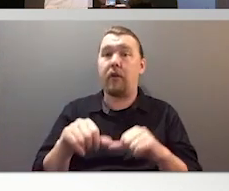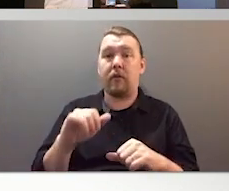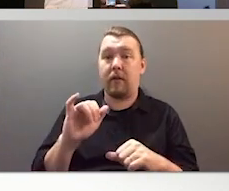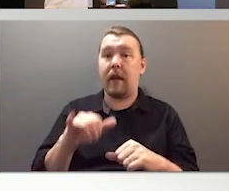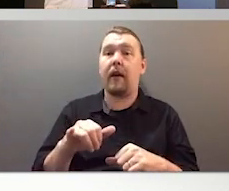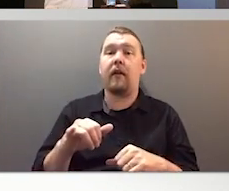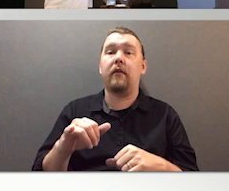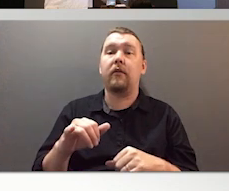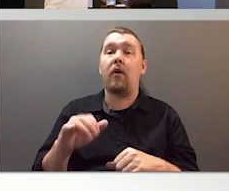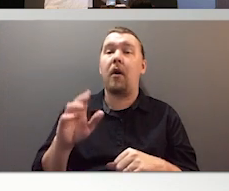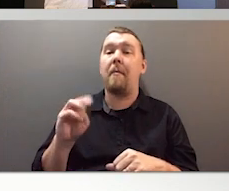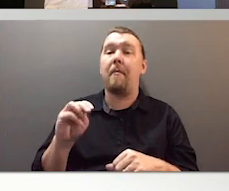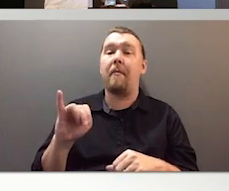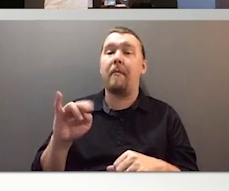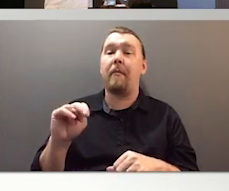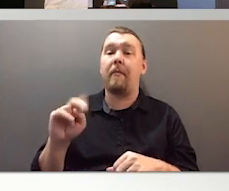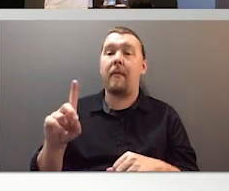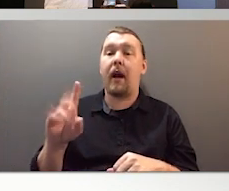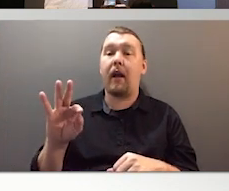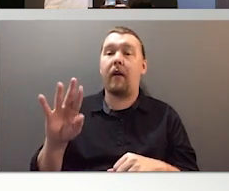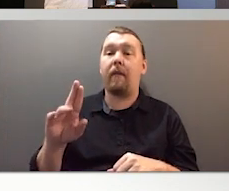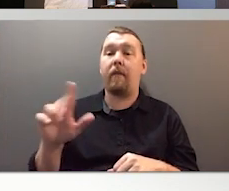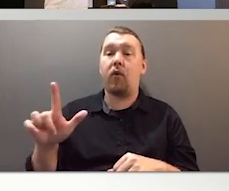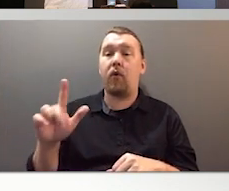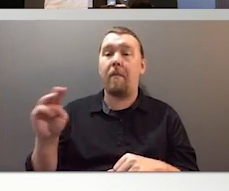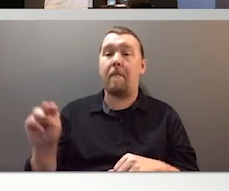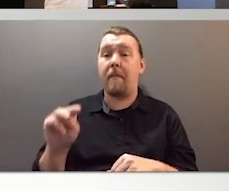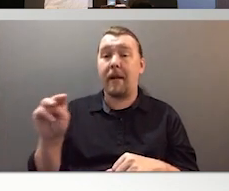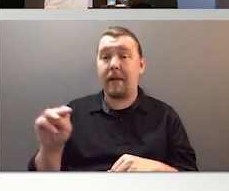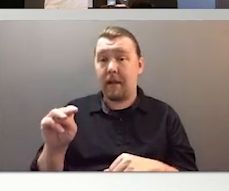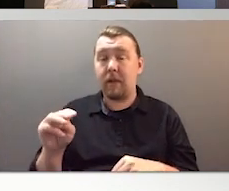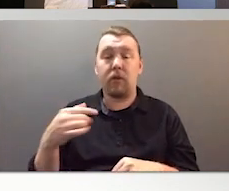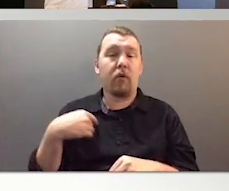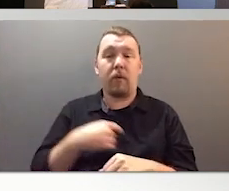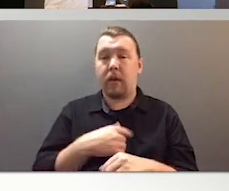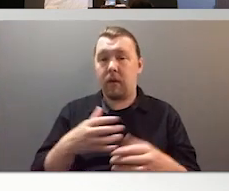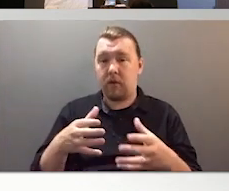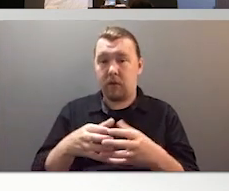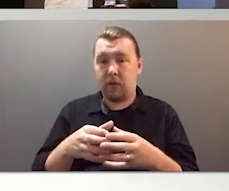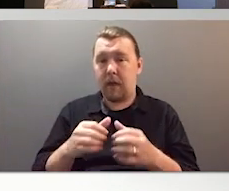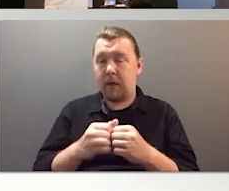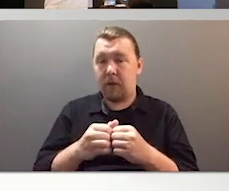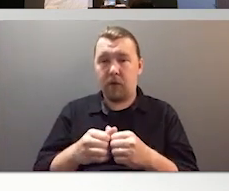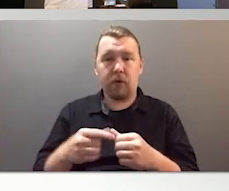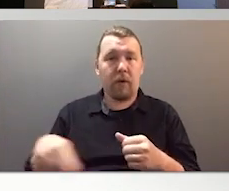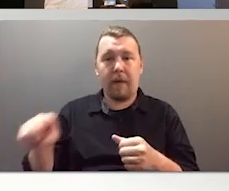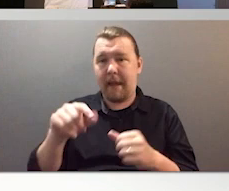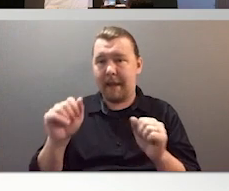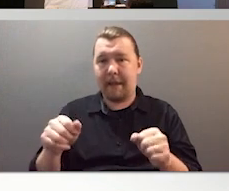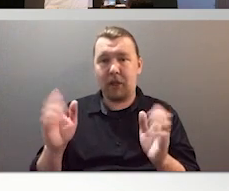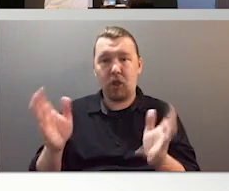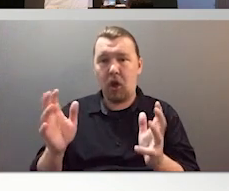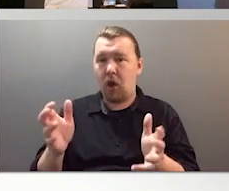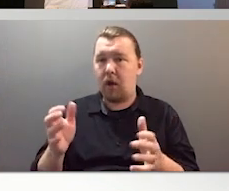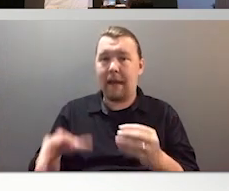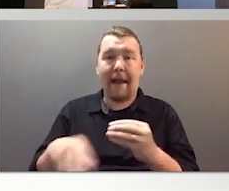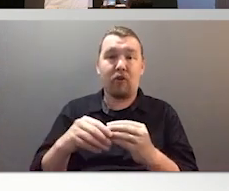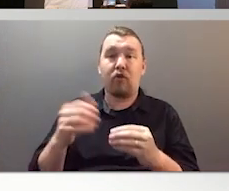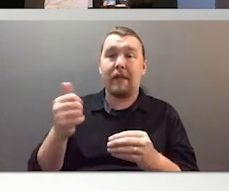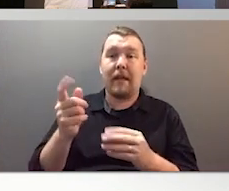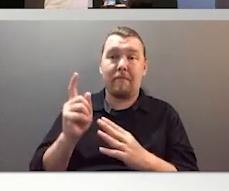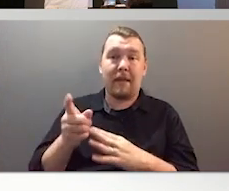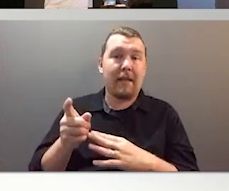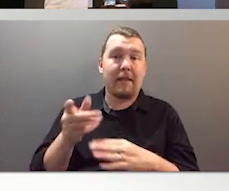10 minutes so you guys get your socialization. It's kind of how I tackled that. So our friends that maybe have